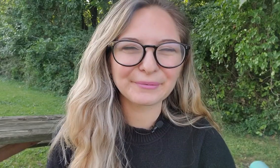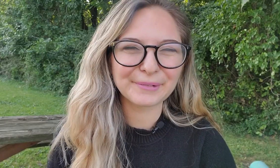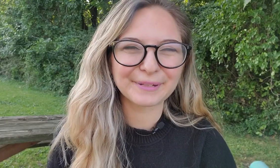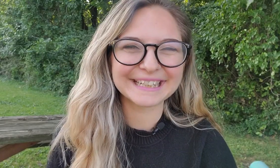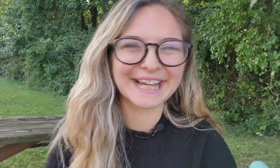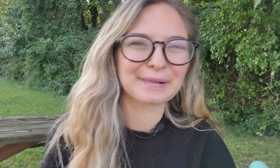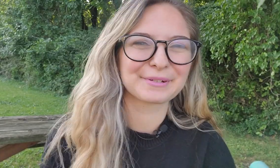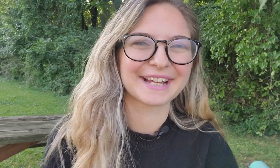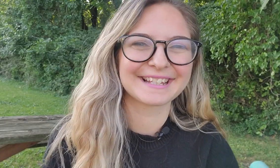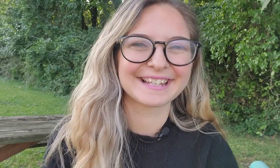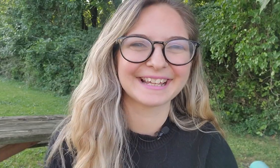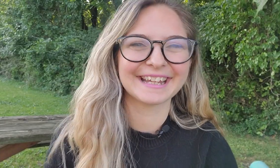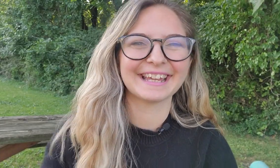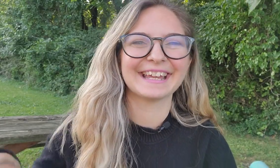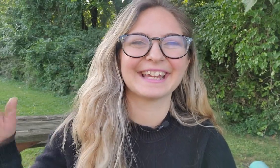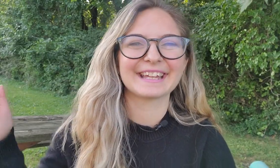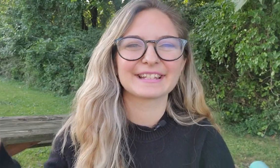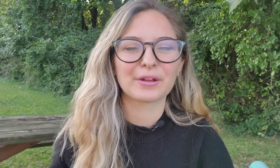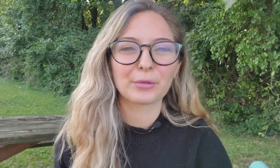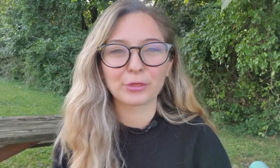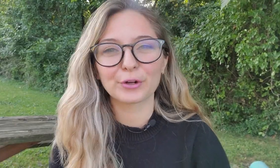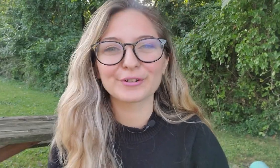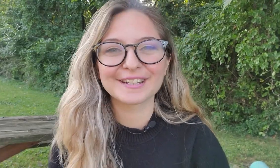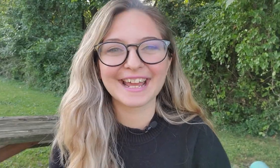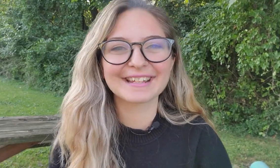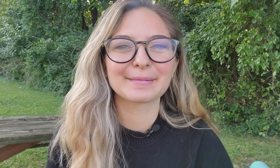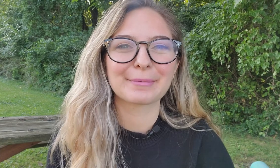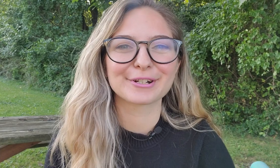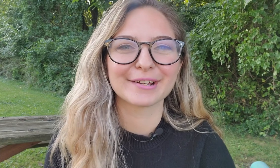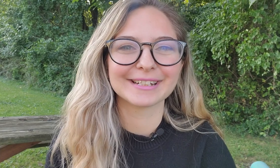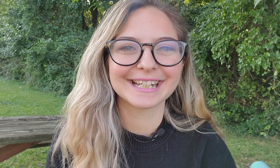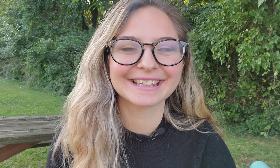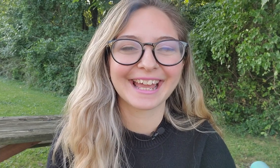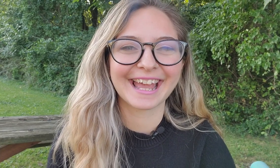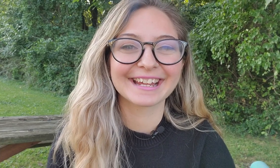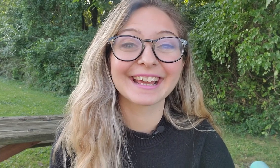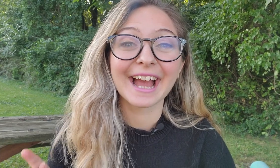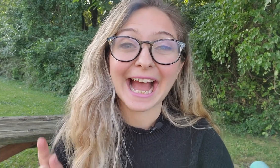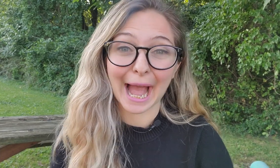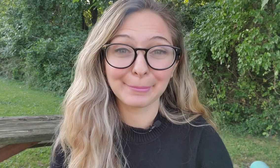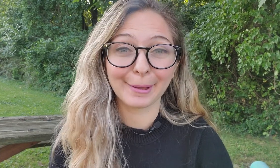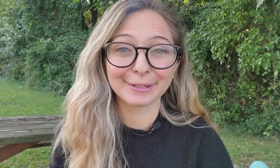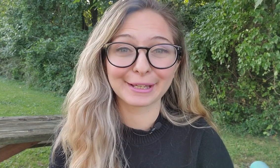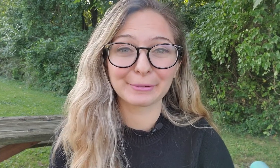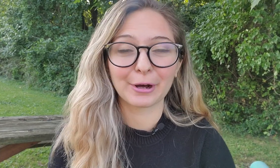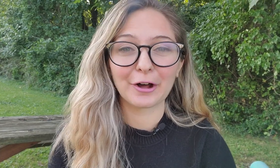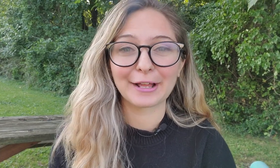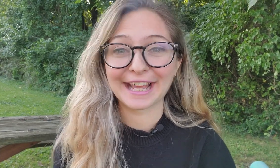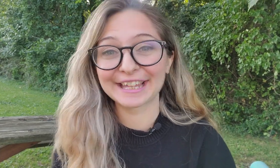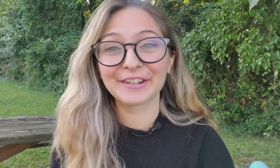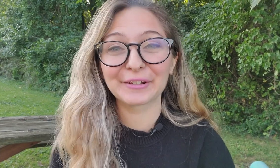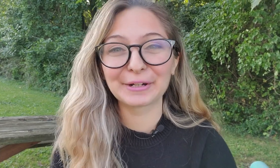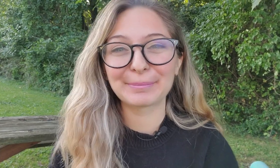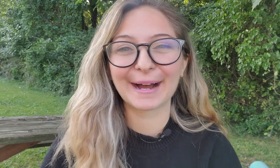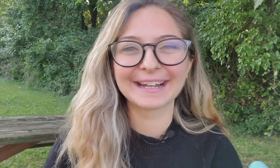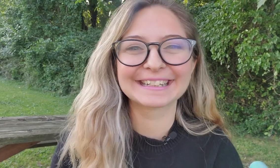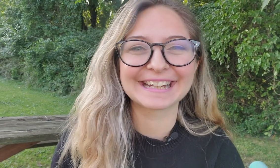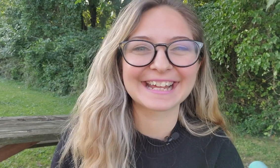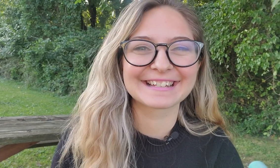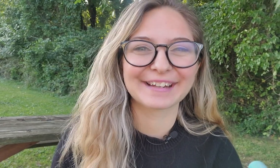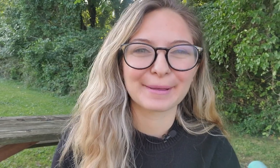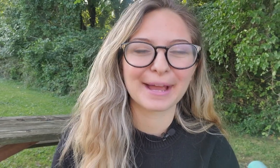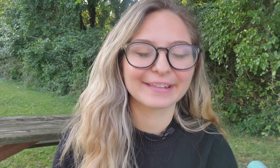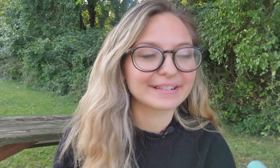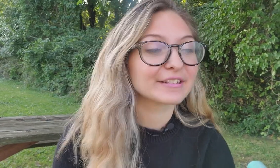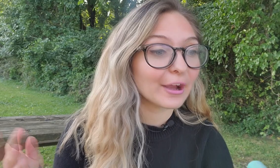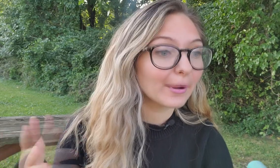Hello everyone, I'm Jensen. It is Thursday, September 17th, and I'm about to get you all in the loop on